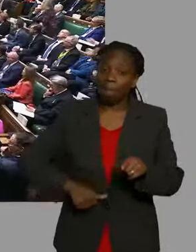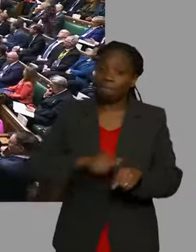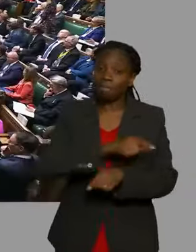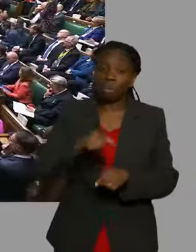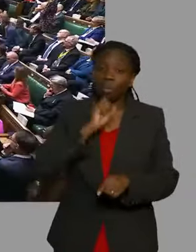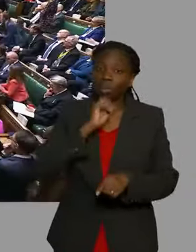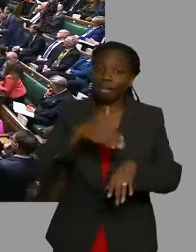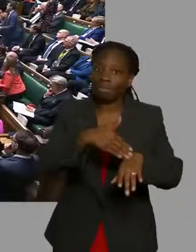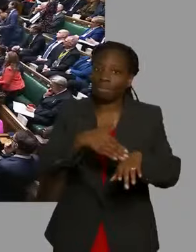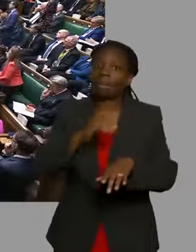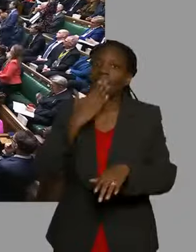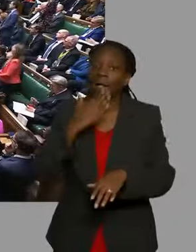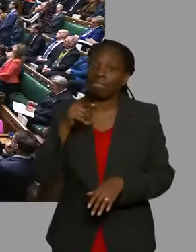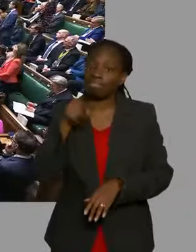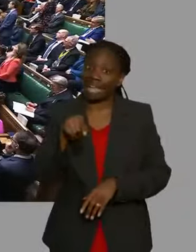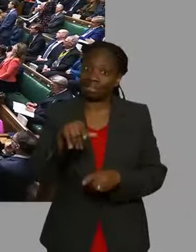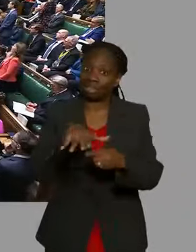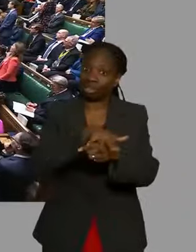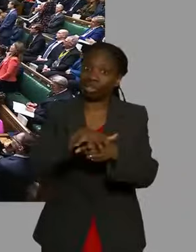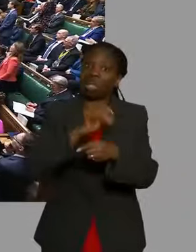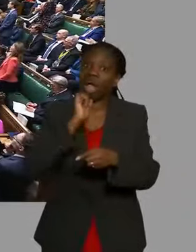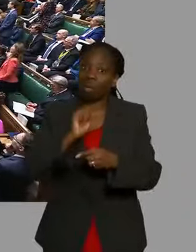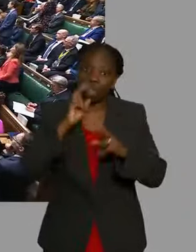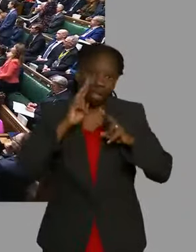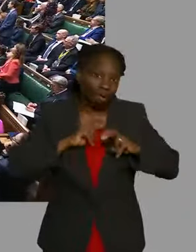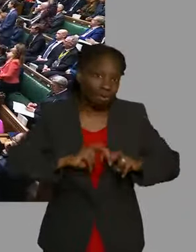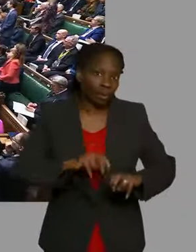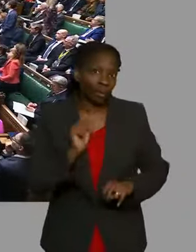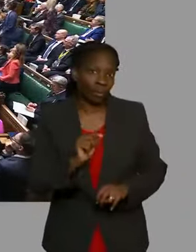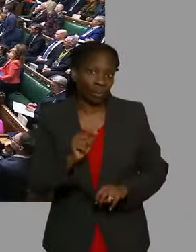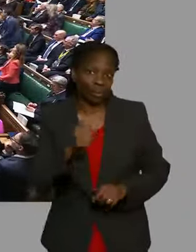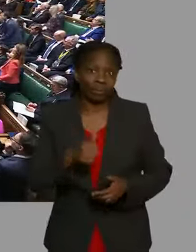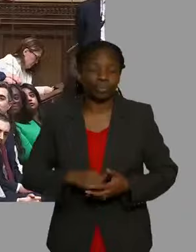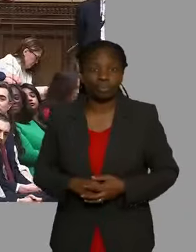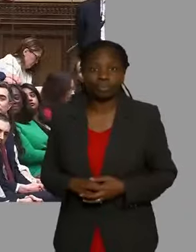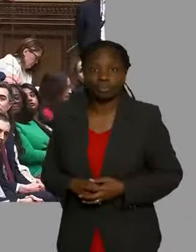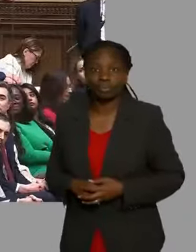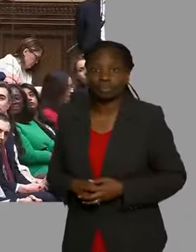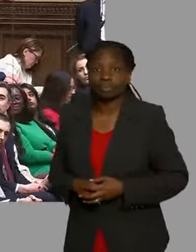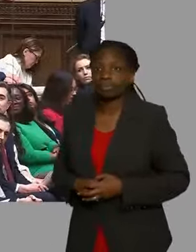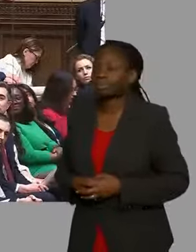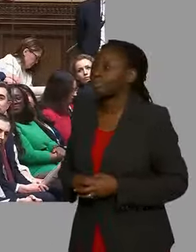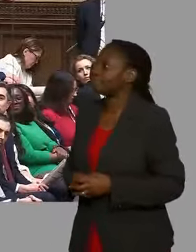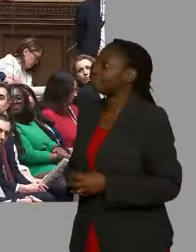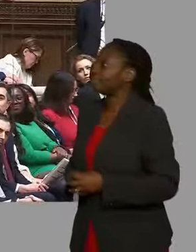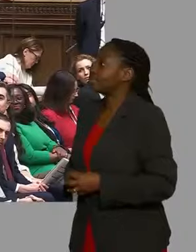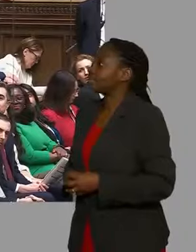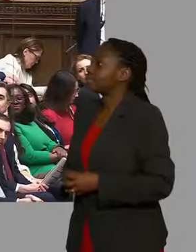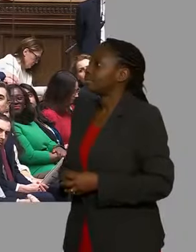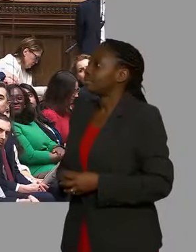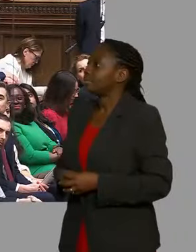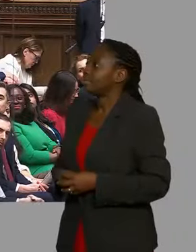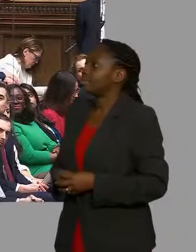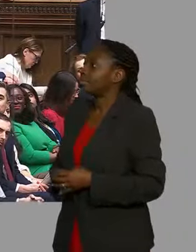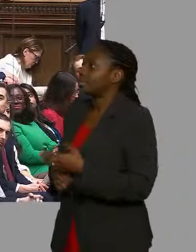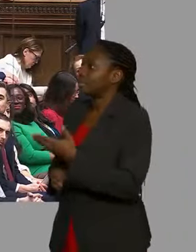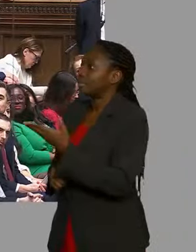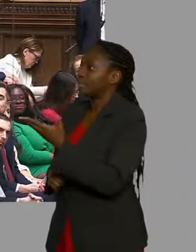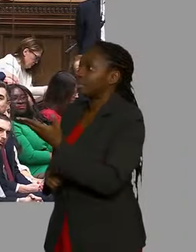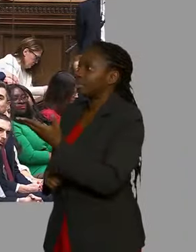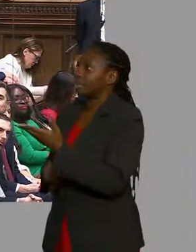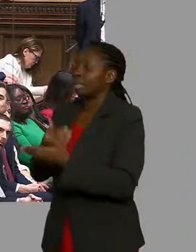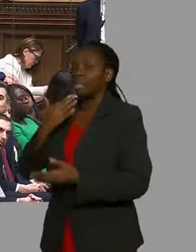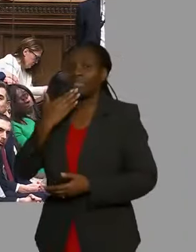me. Thank you, Mr. Speaker. I recently spoke to a man in Worksop whose son's arm was badly broken when he was knocked